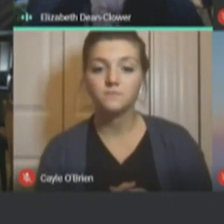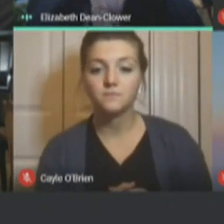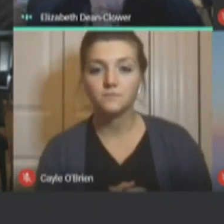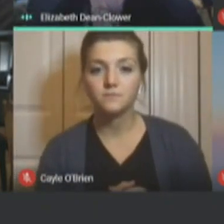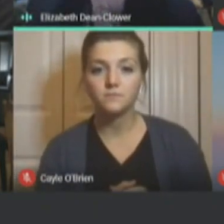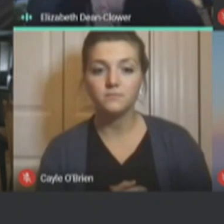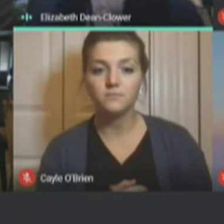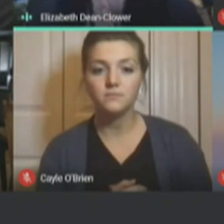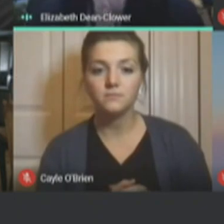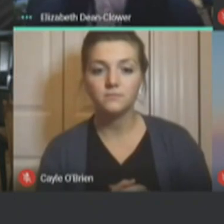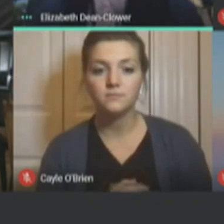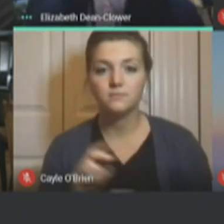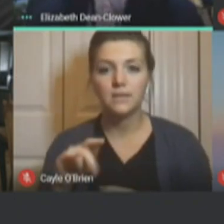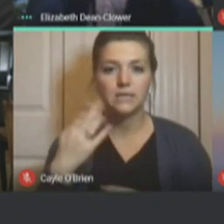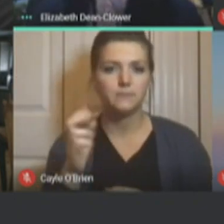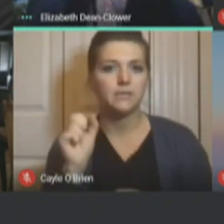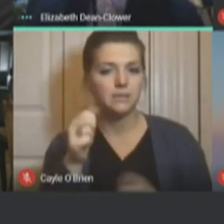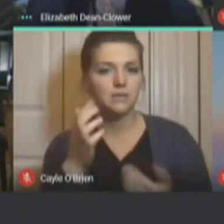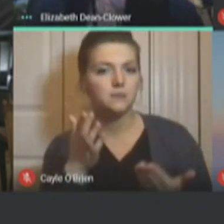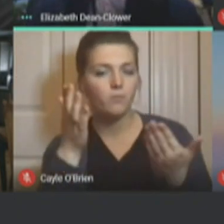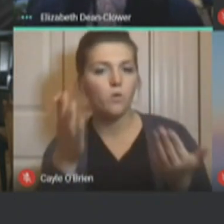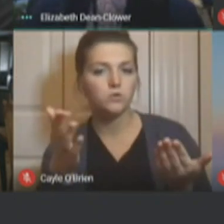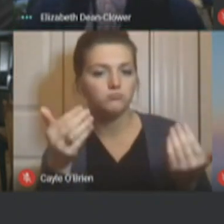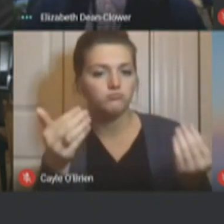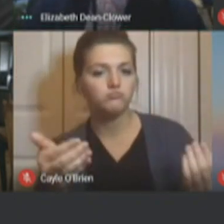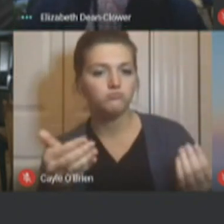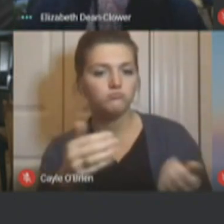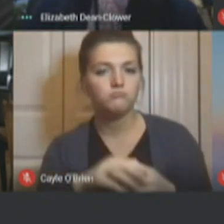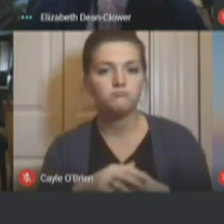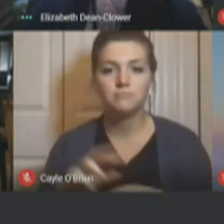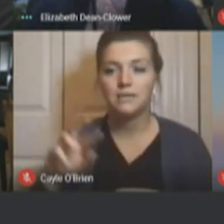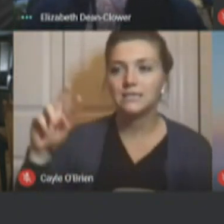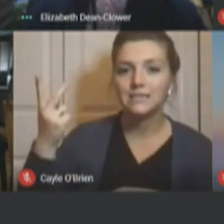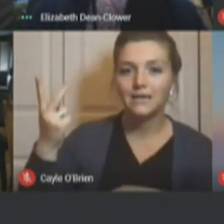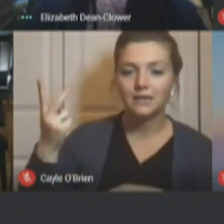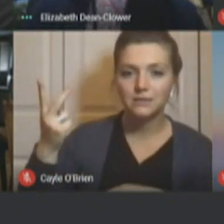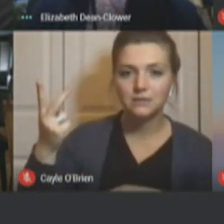Yes, motion to write a letter. I second the motion. Yeah.